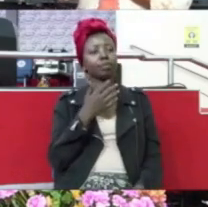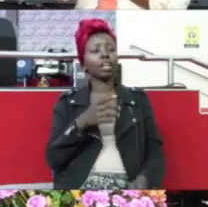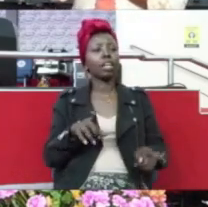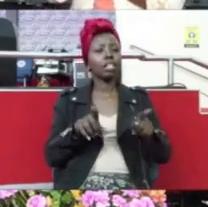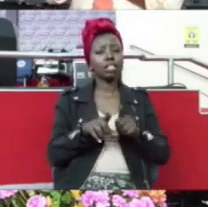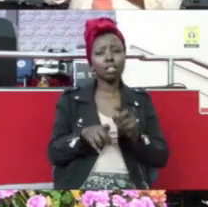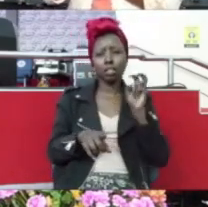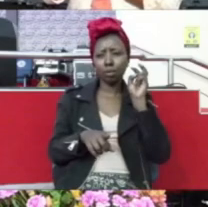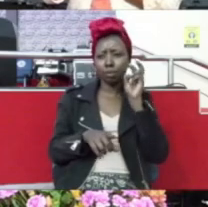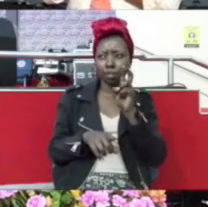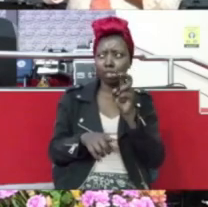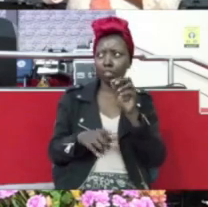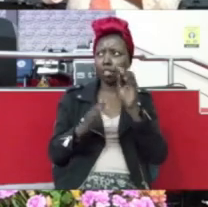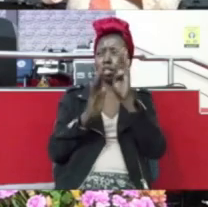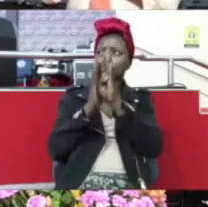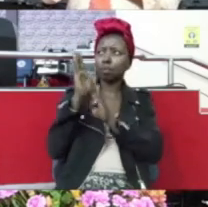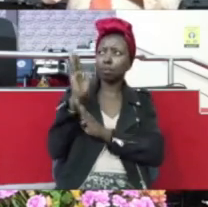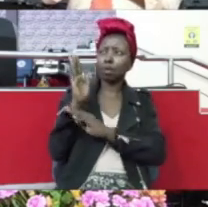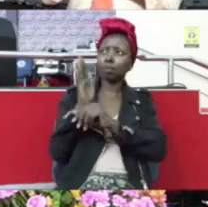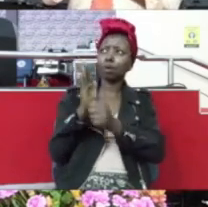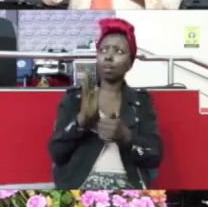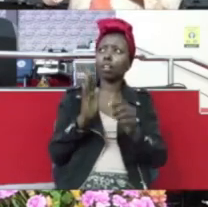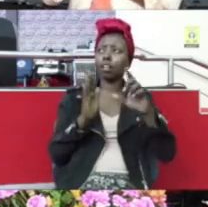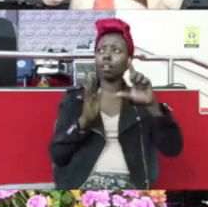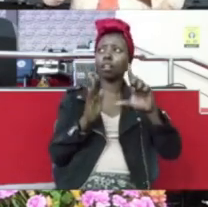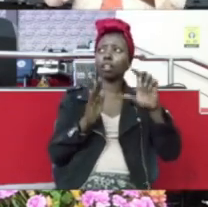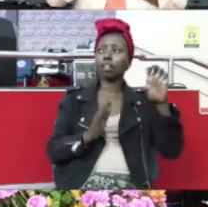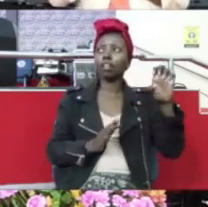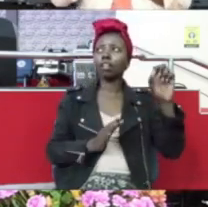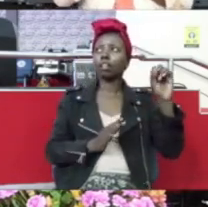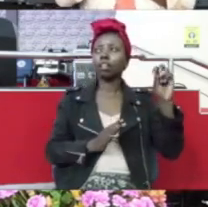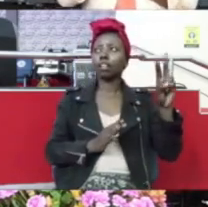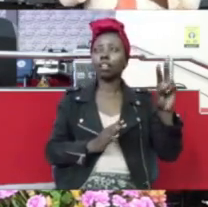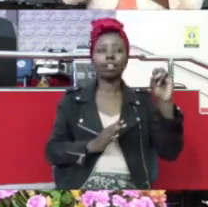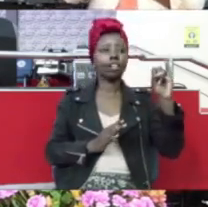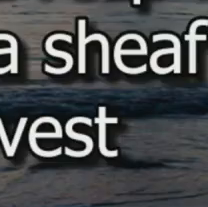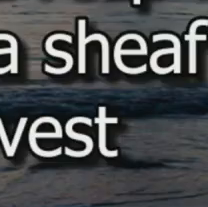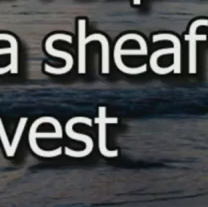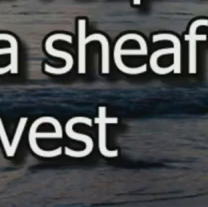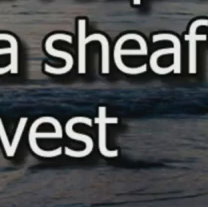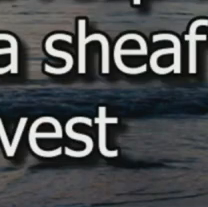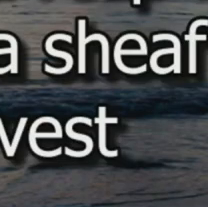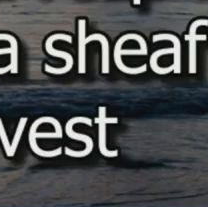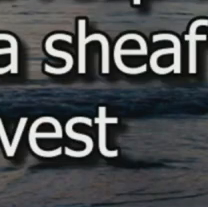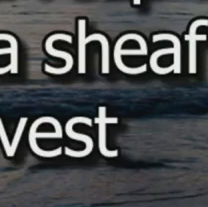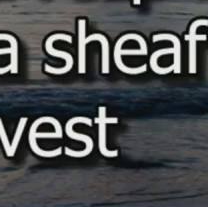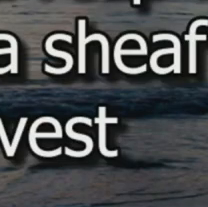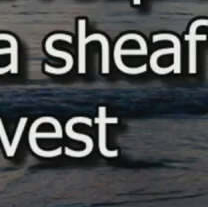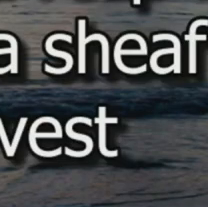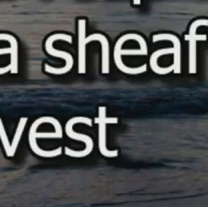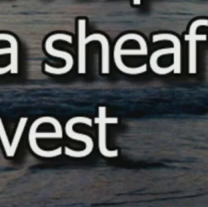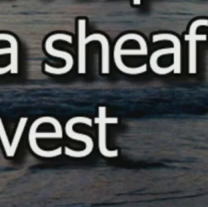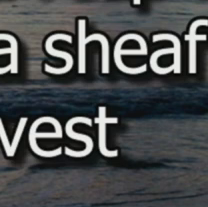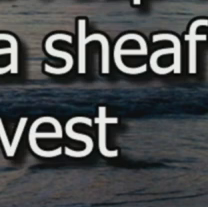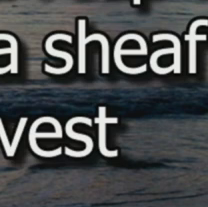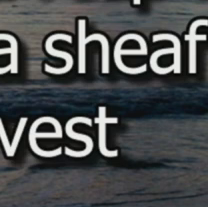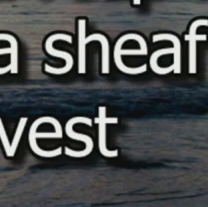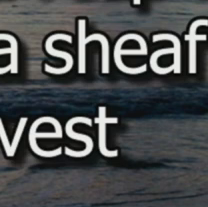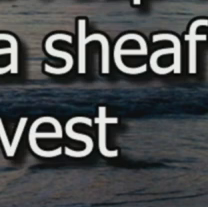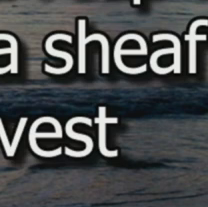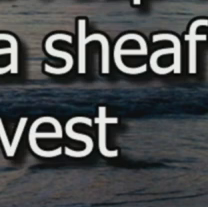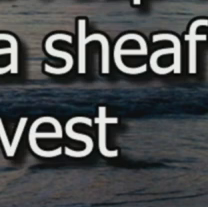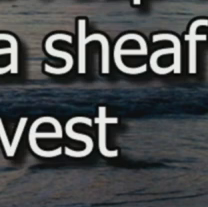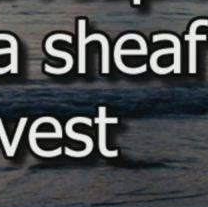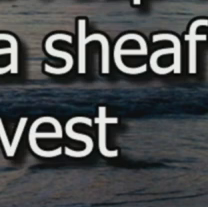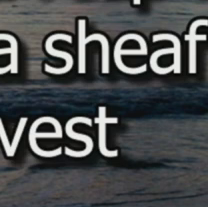it in Leviticus chapter 23 verse 10. Tunaona katika kitabu cha Walawi sura ya 23. It says, speak to